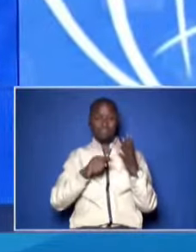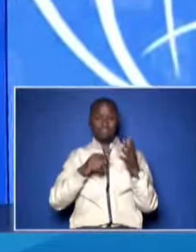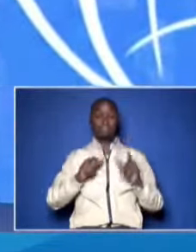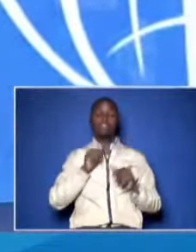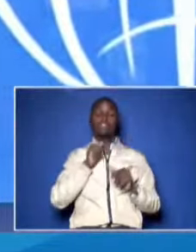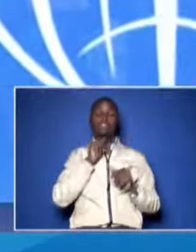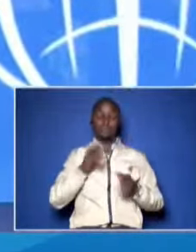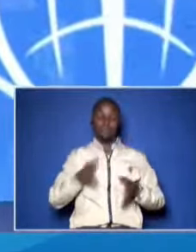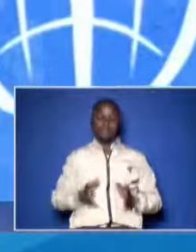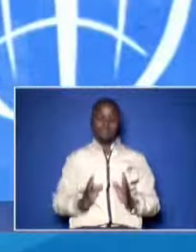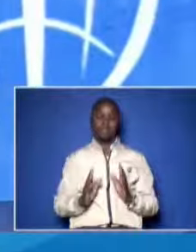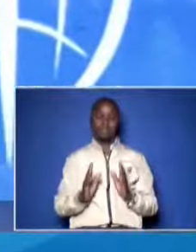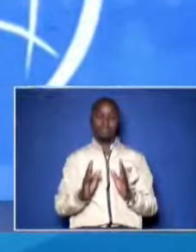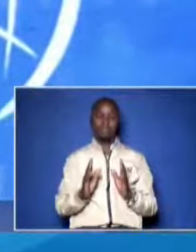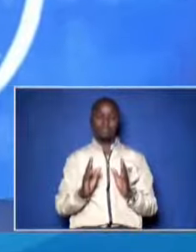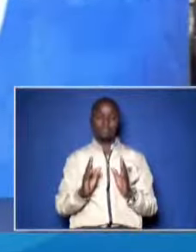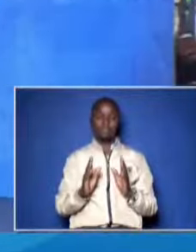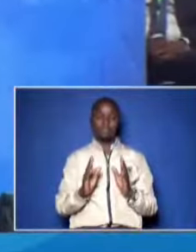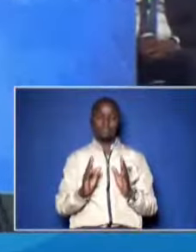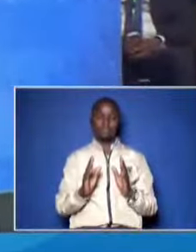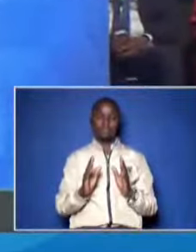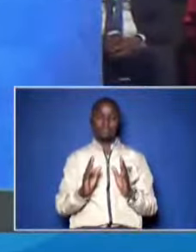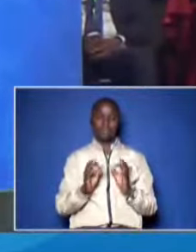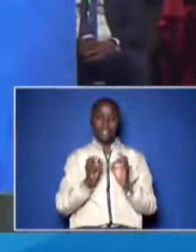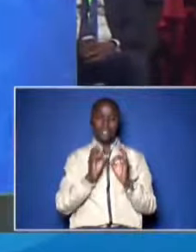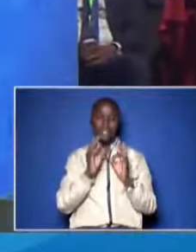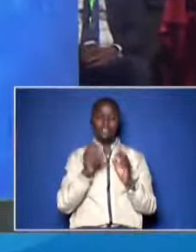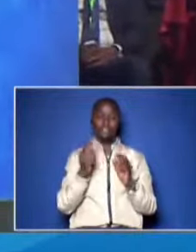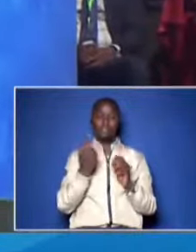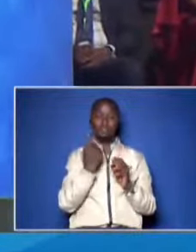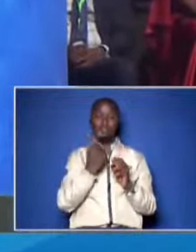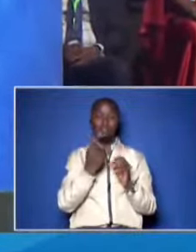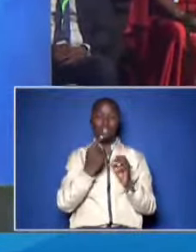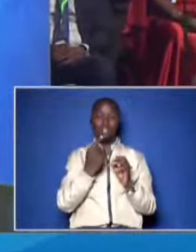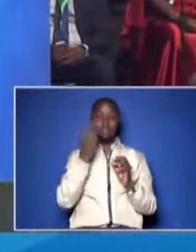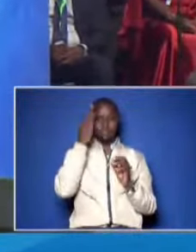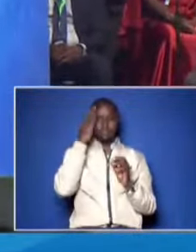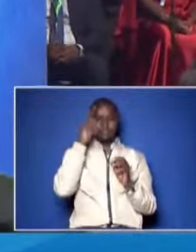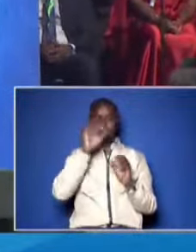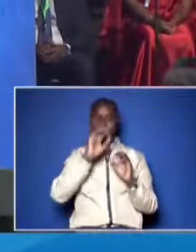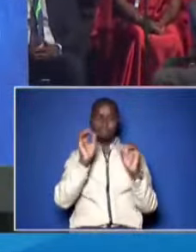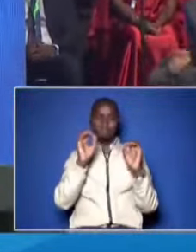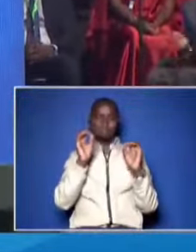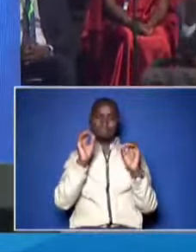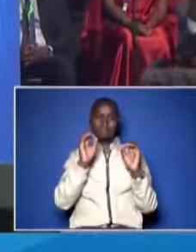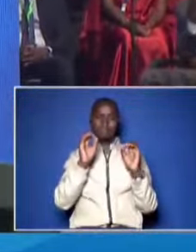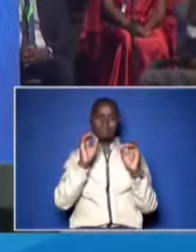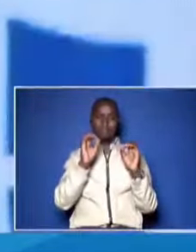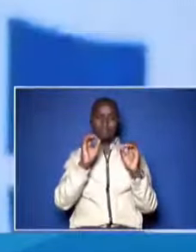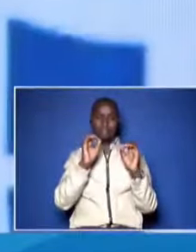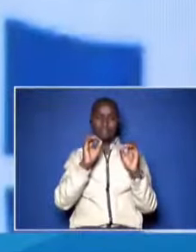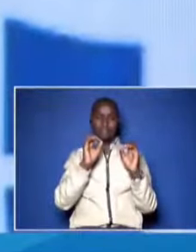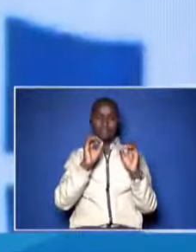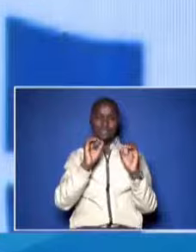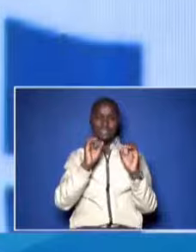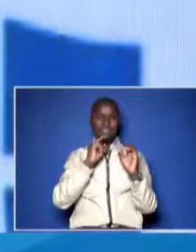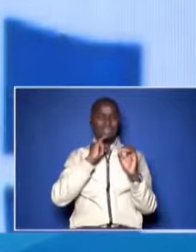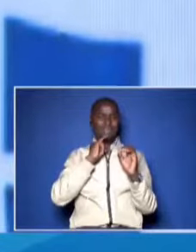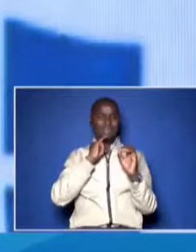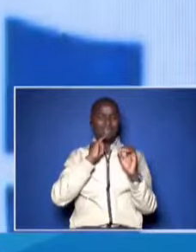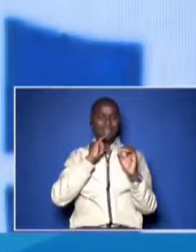you let me let me let me ask you all a question is it worth